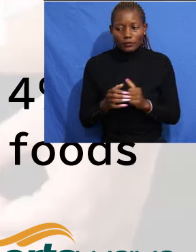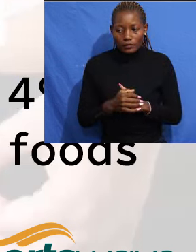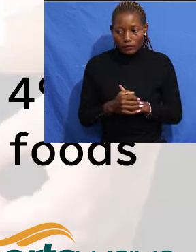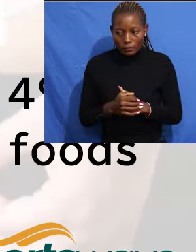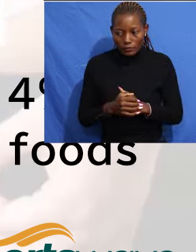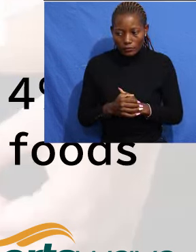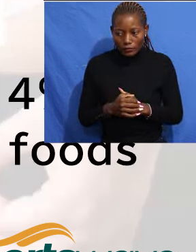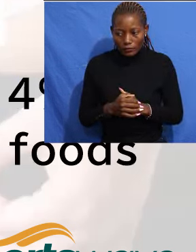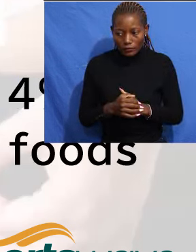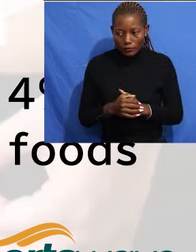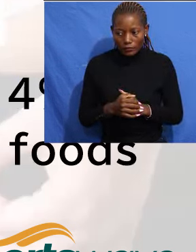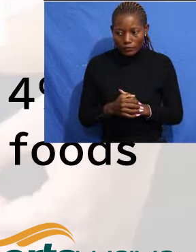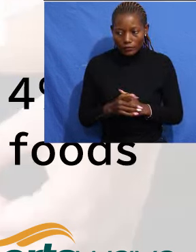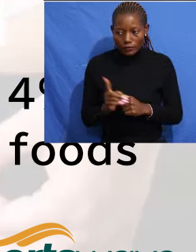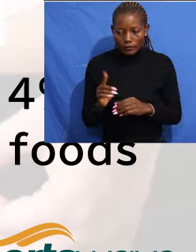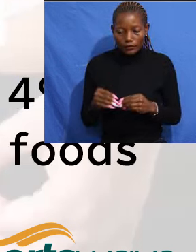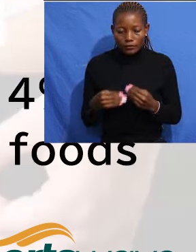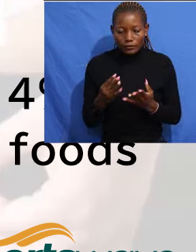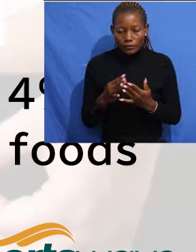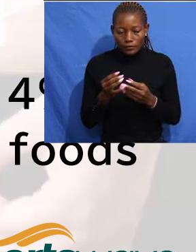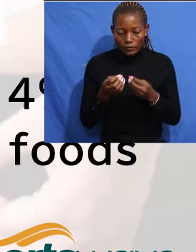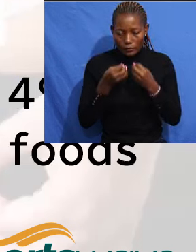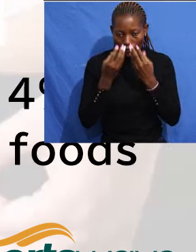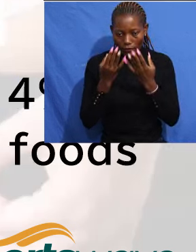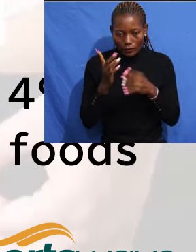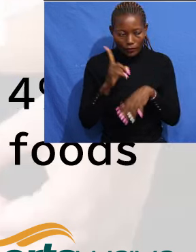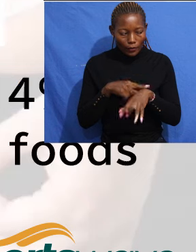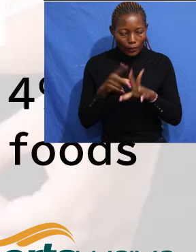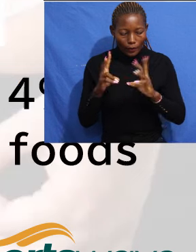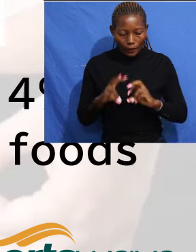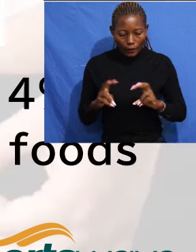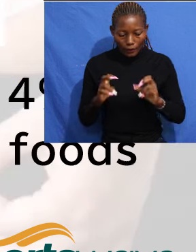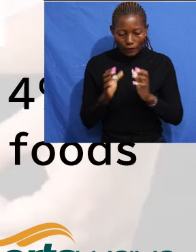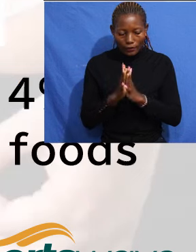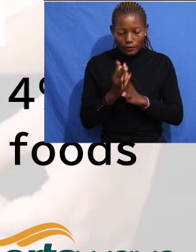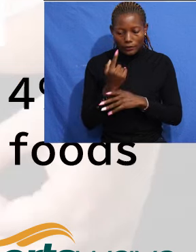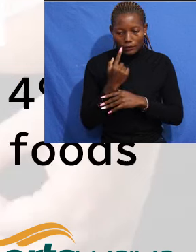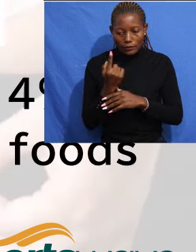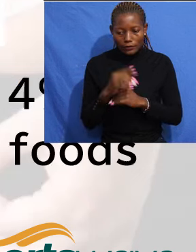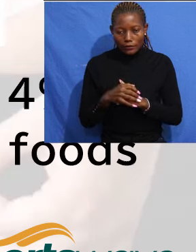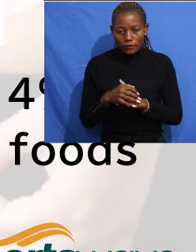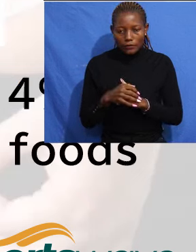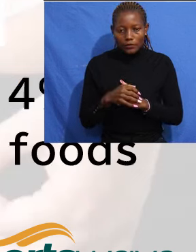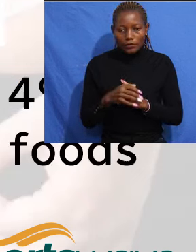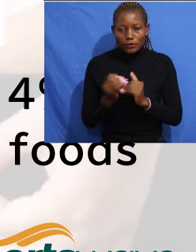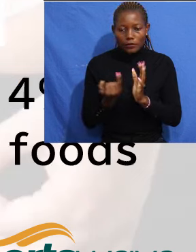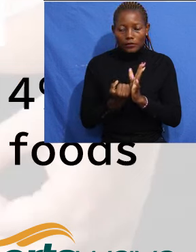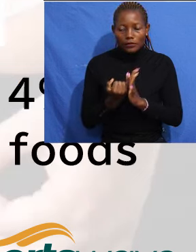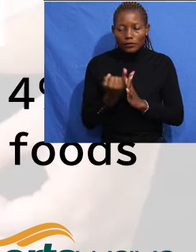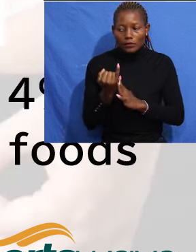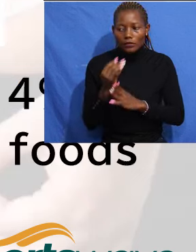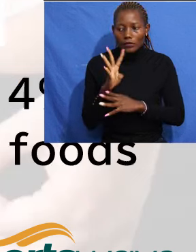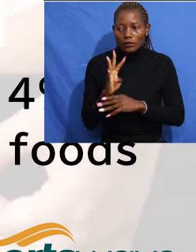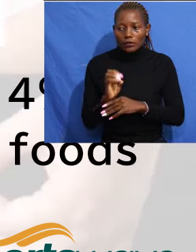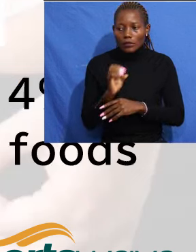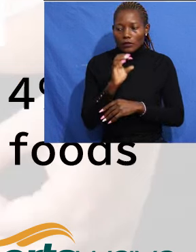given extended sleep duration during this study, and their total appetite decreased by